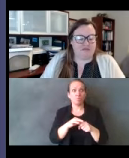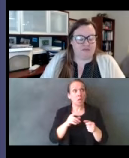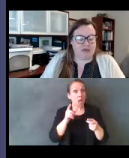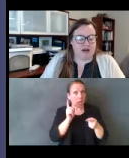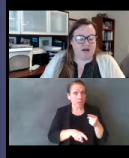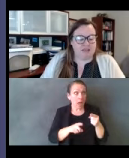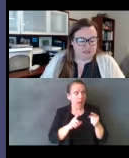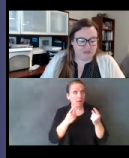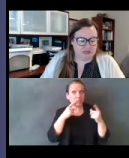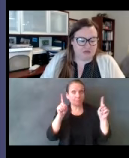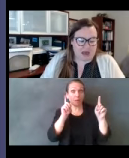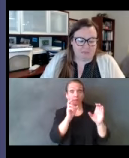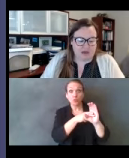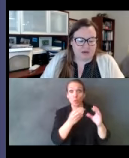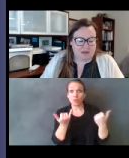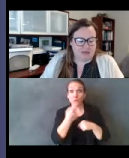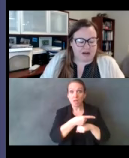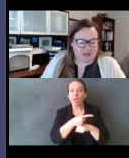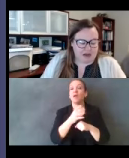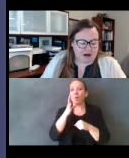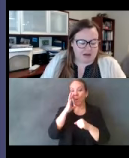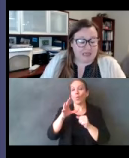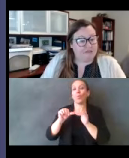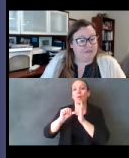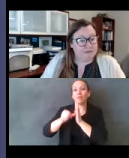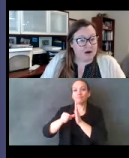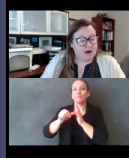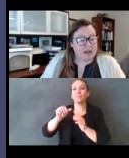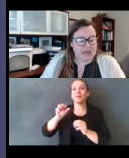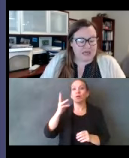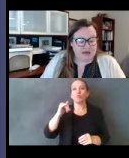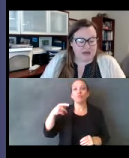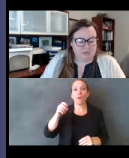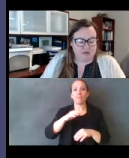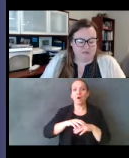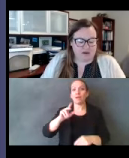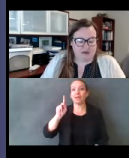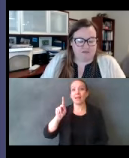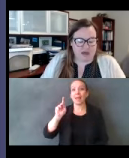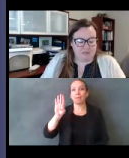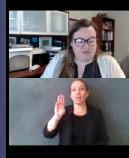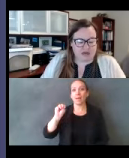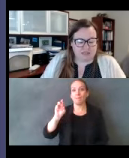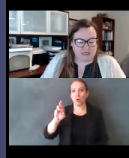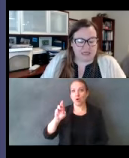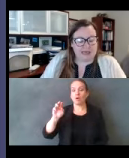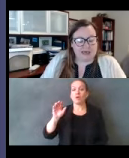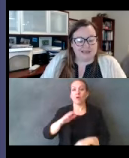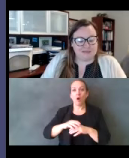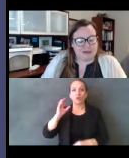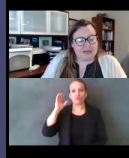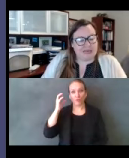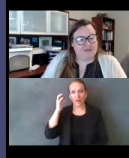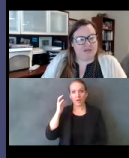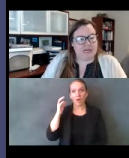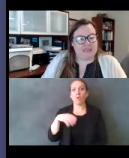highlights from that on Disability Wrap, and that'll air on KVMR 89.5 FM, Nevada City,